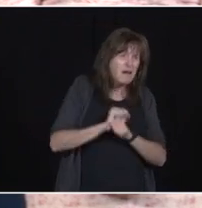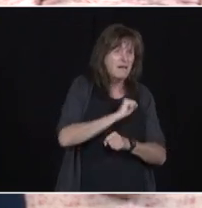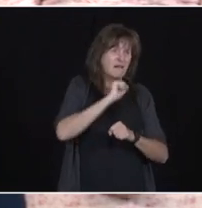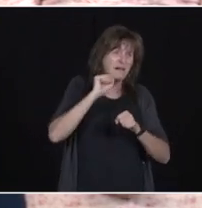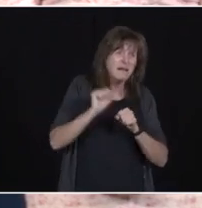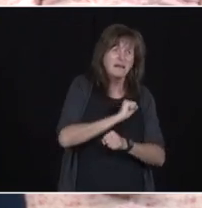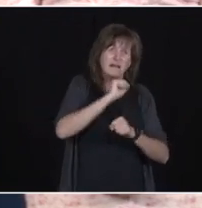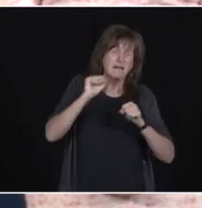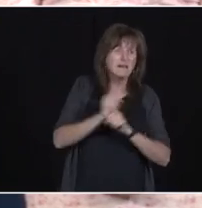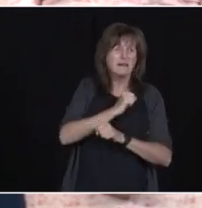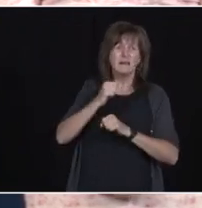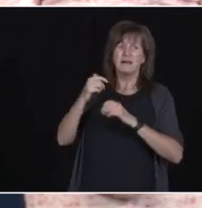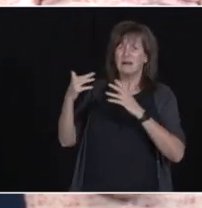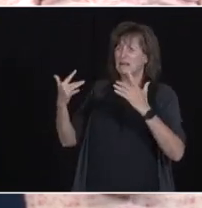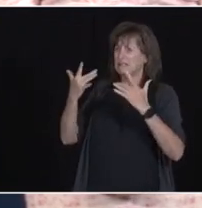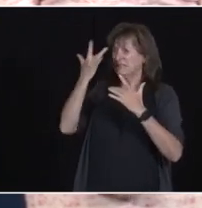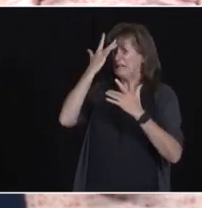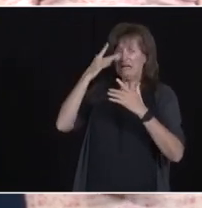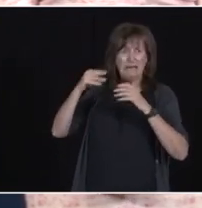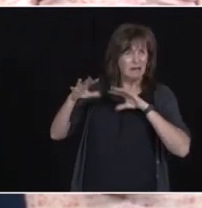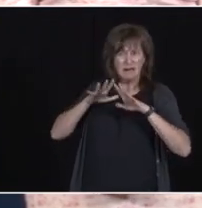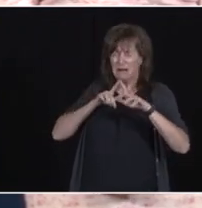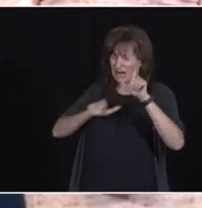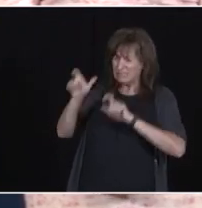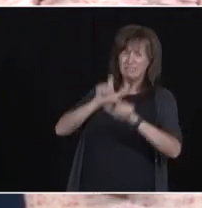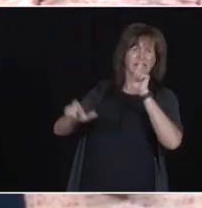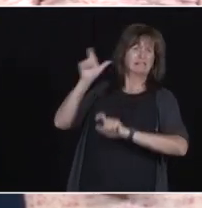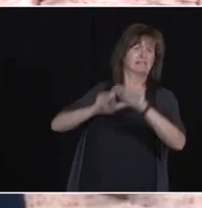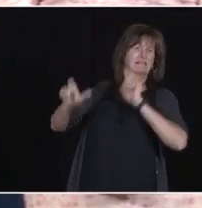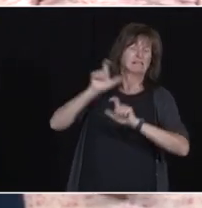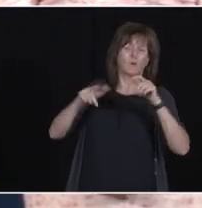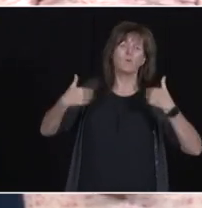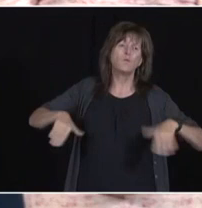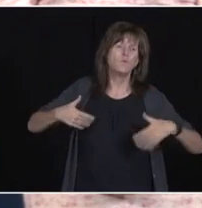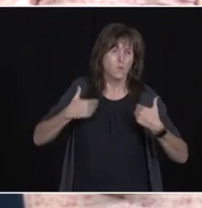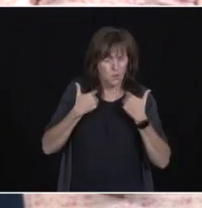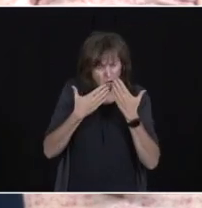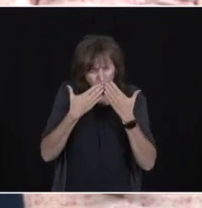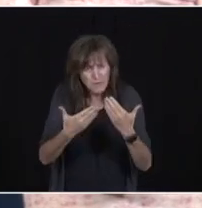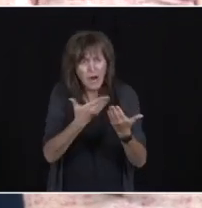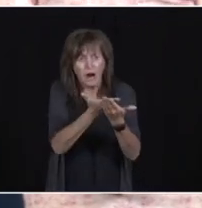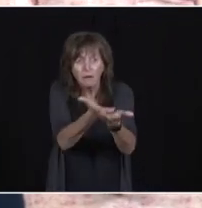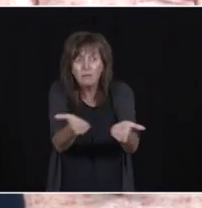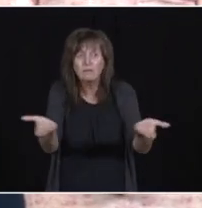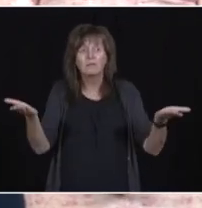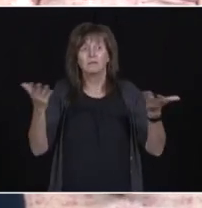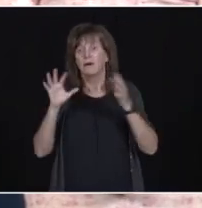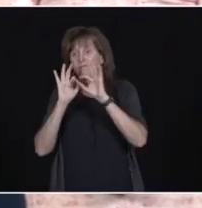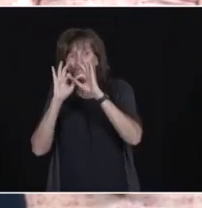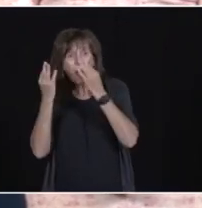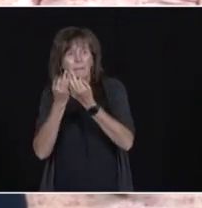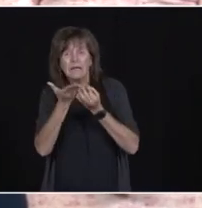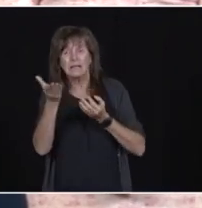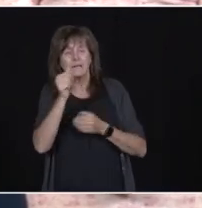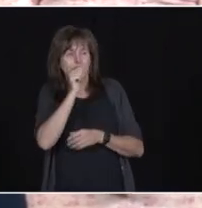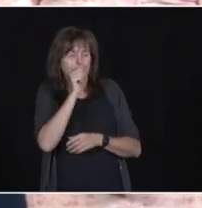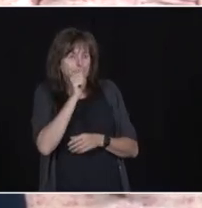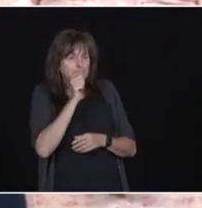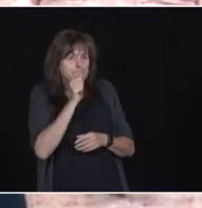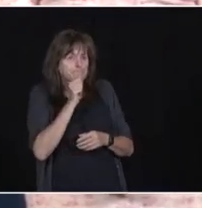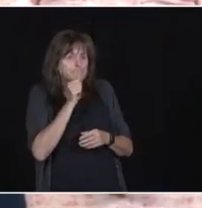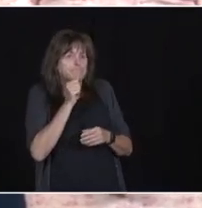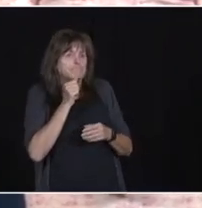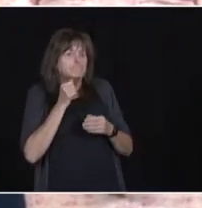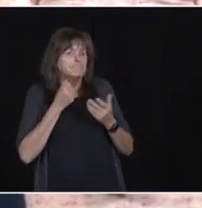for their patience and for their sacrifice. It has been a very difficult period, and the losses have been far greater